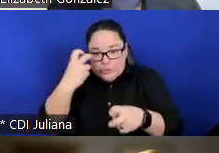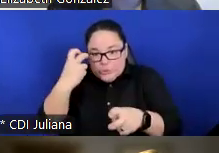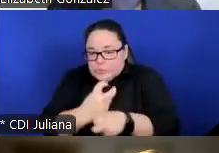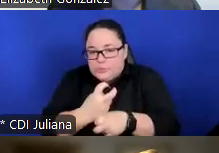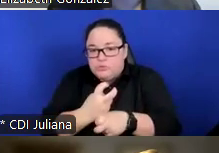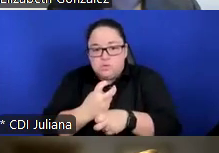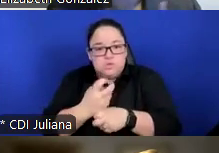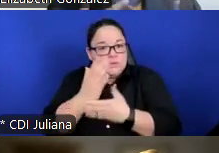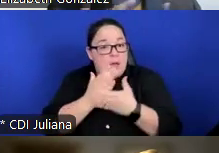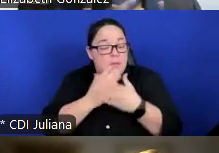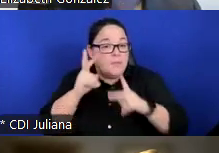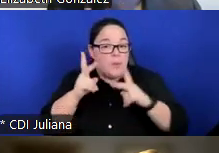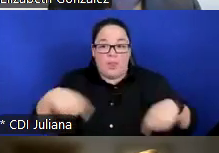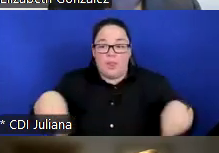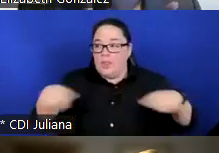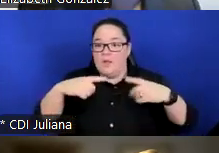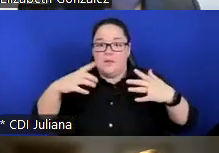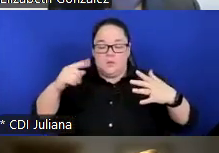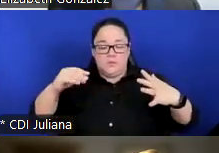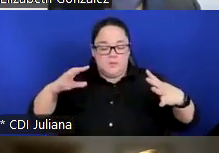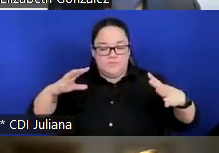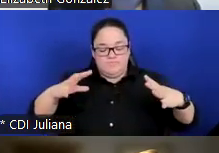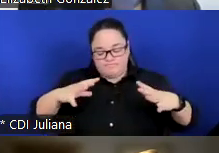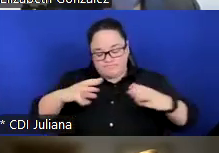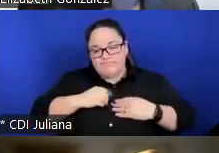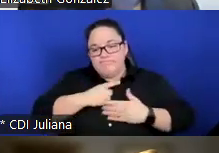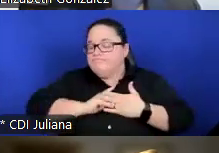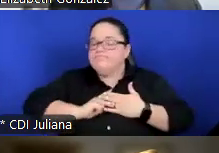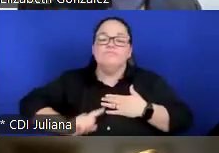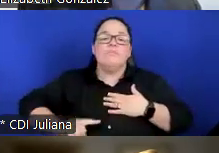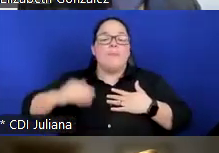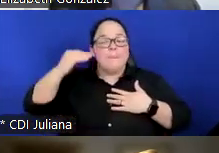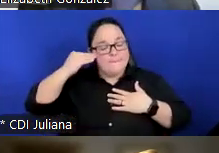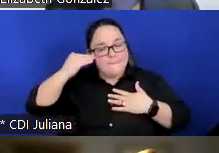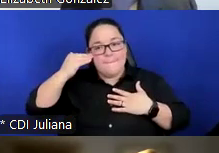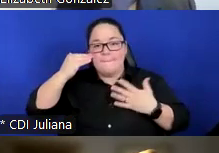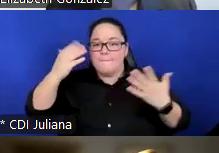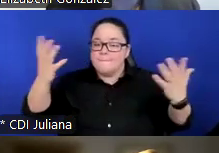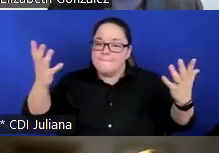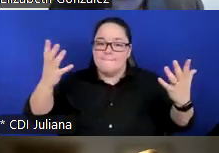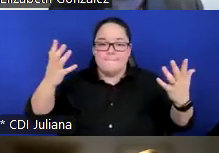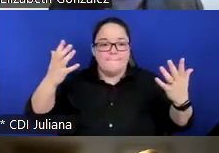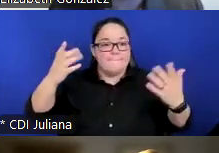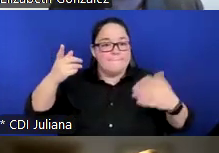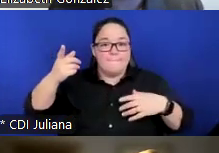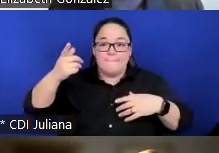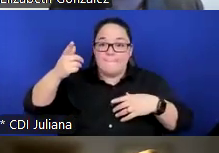accept that they don't have to pay their credit cards or their